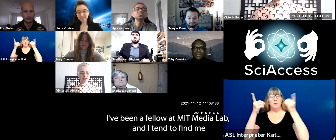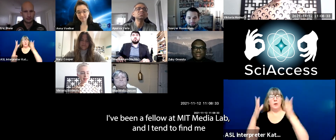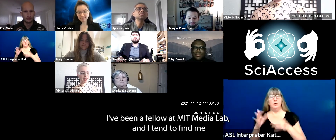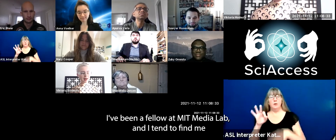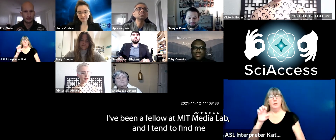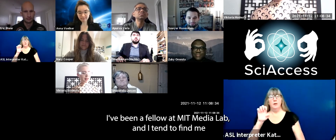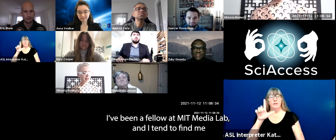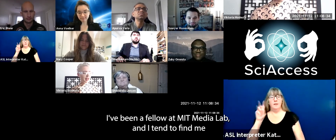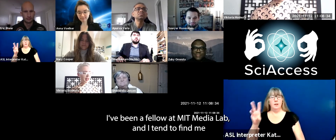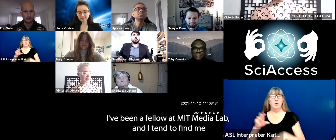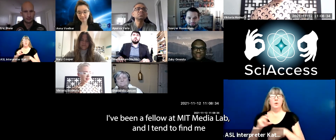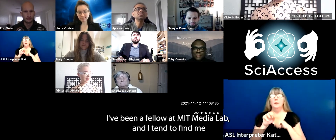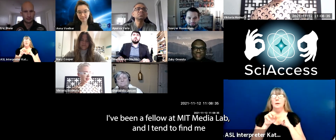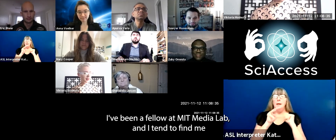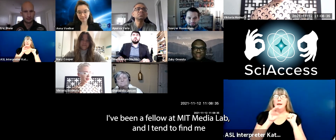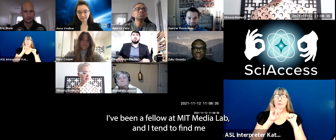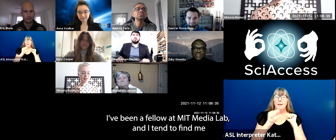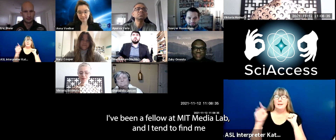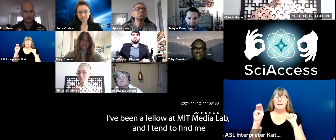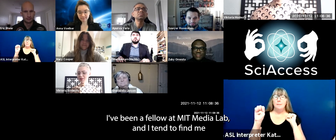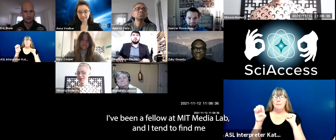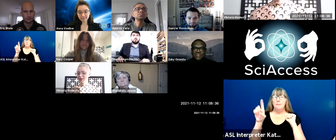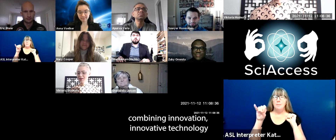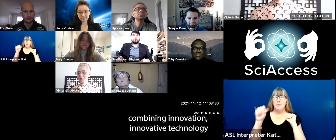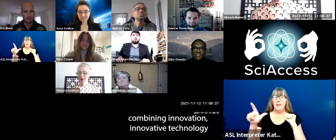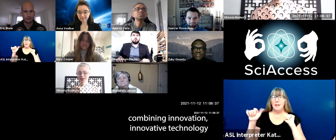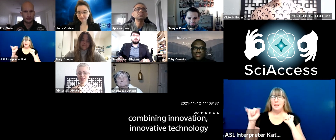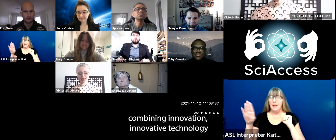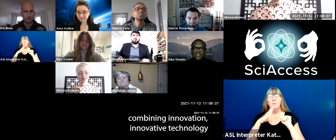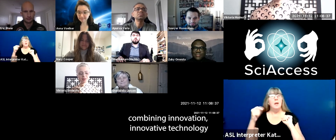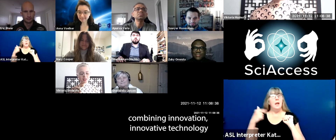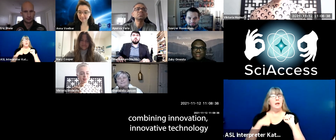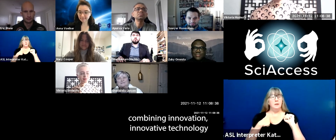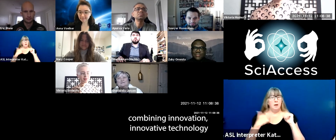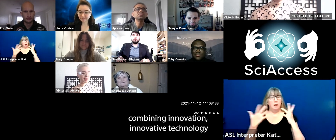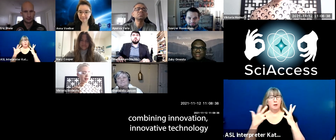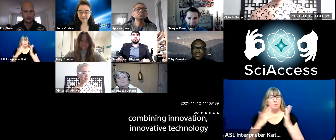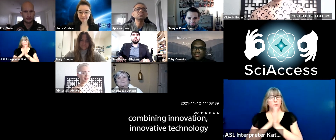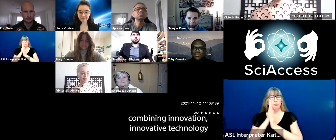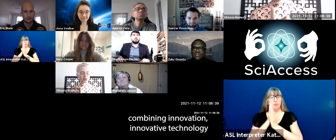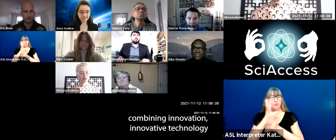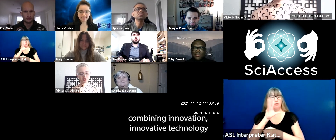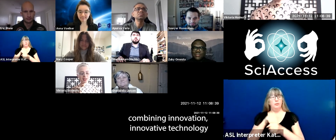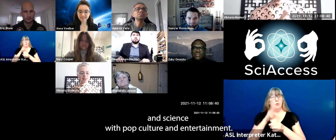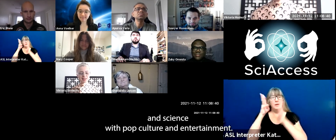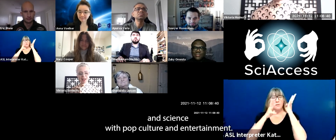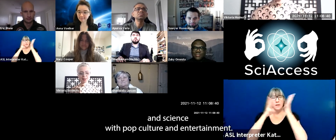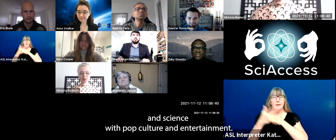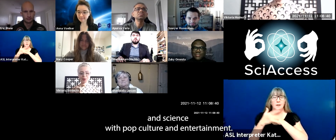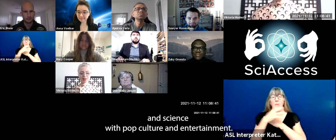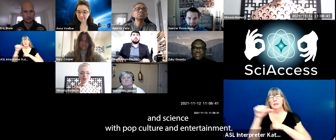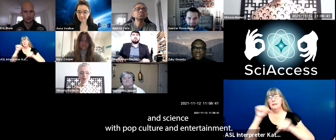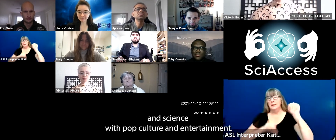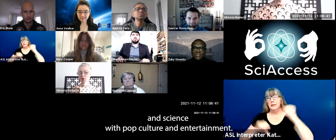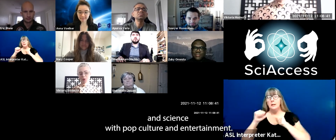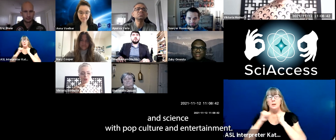MIT Media Lab, and you tend to find me combining innovative technology and science